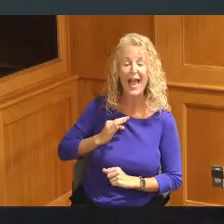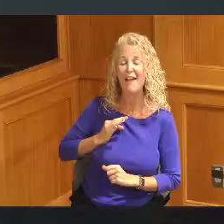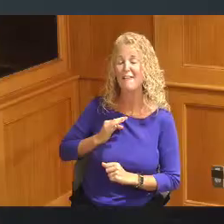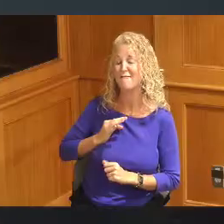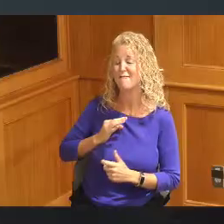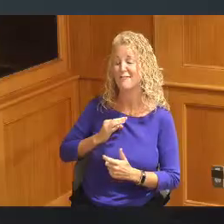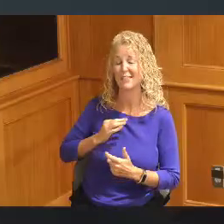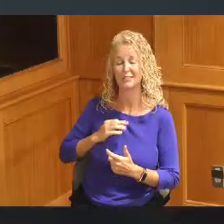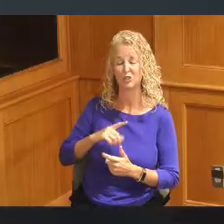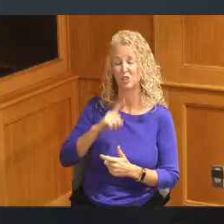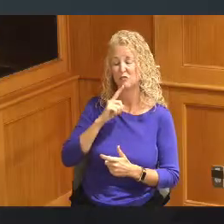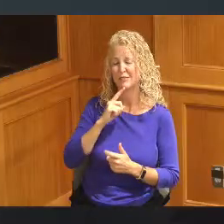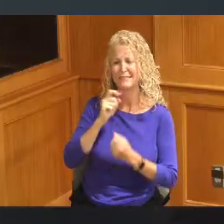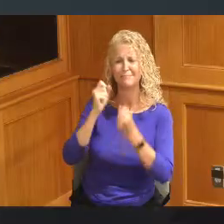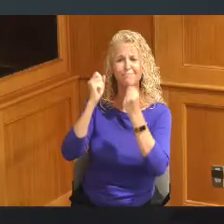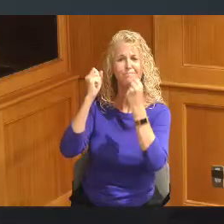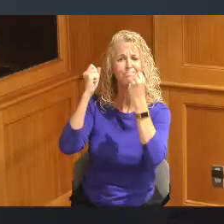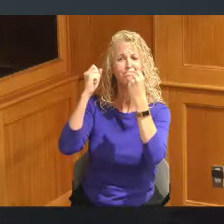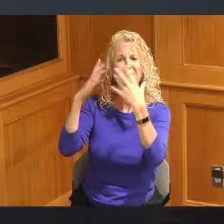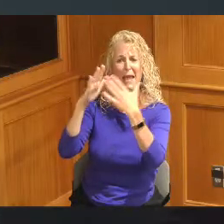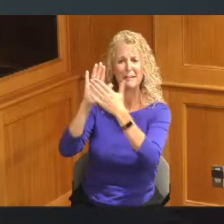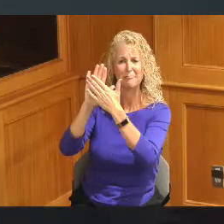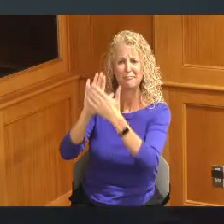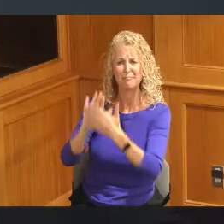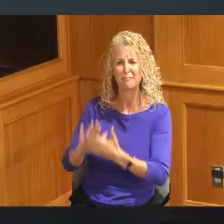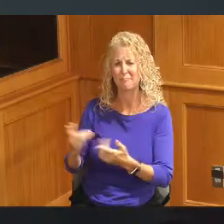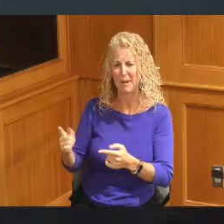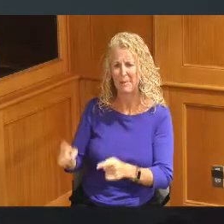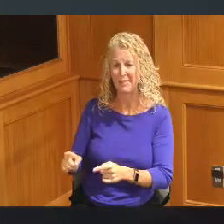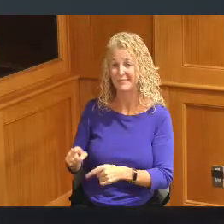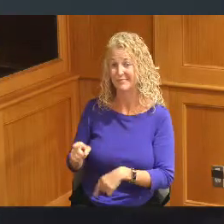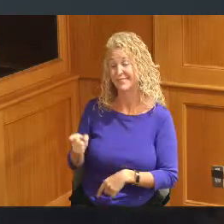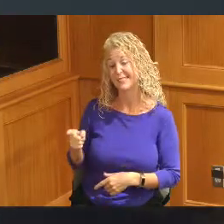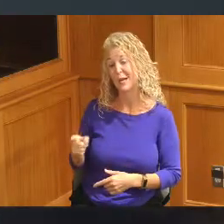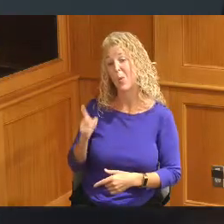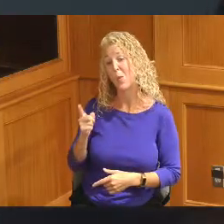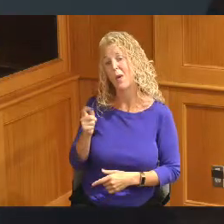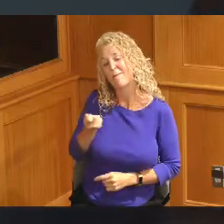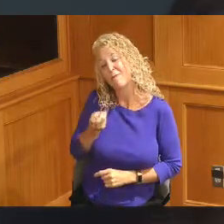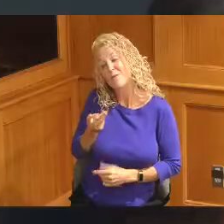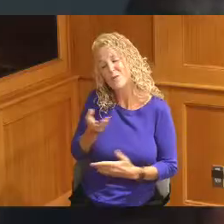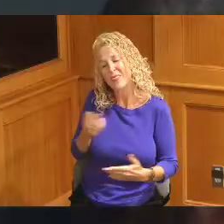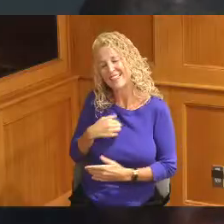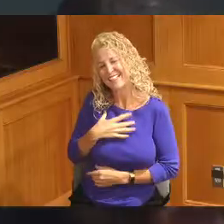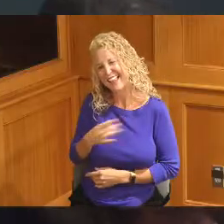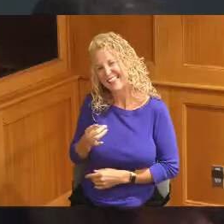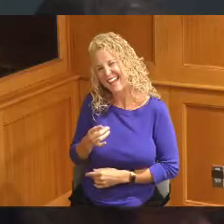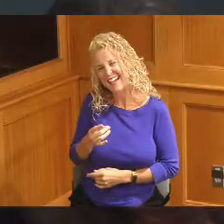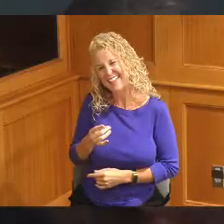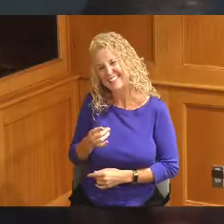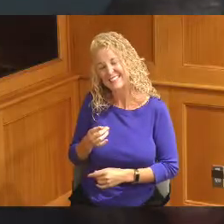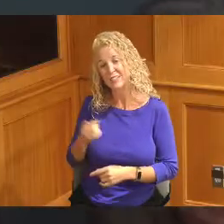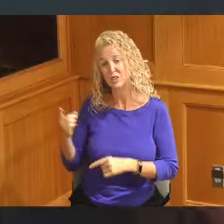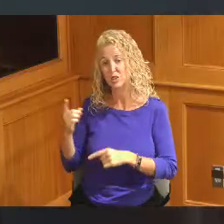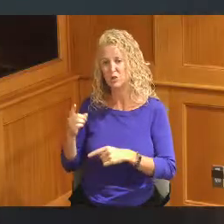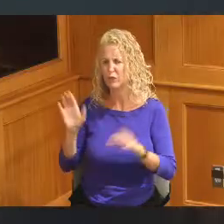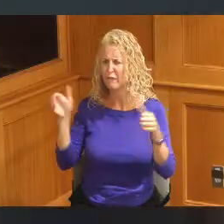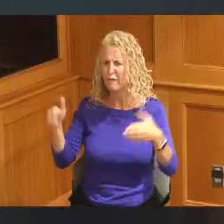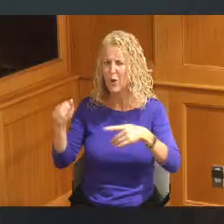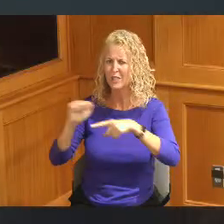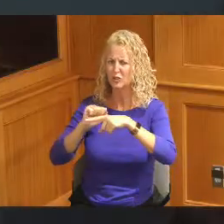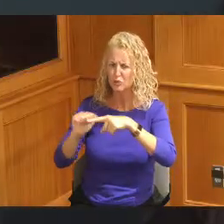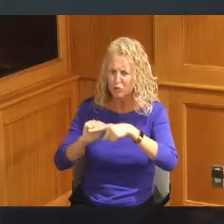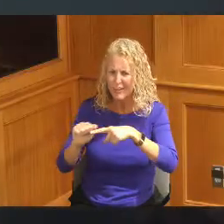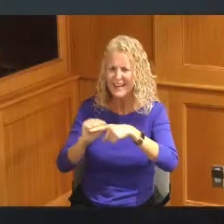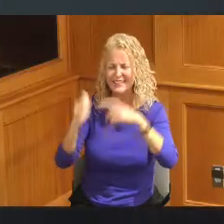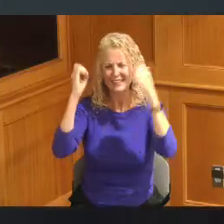many accolades that you receive. And what I like about you, one of the few things, is that training and education is so important